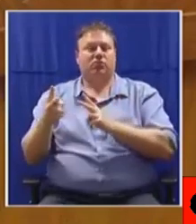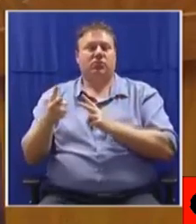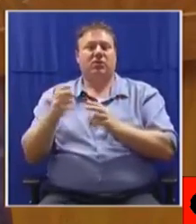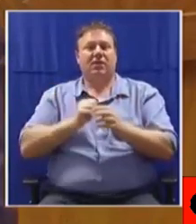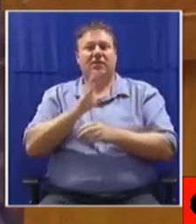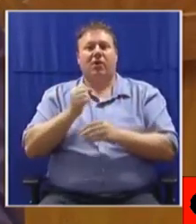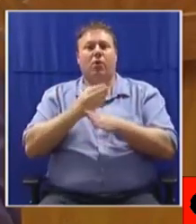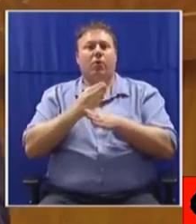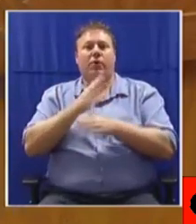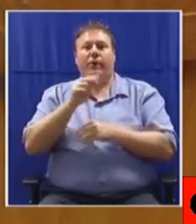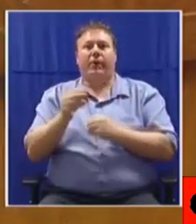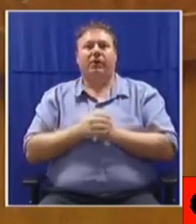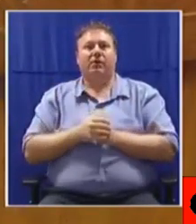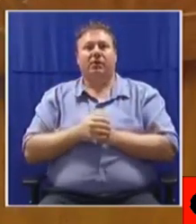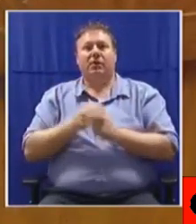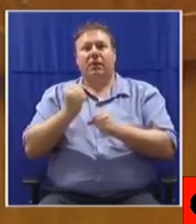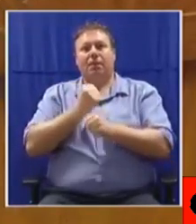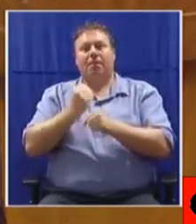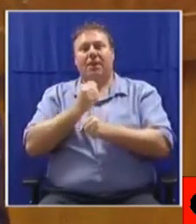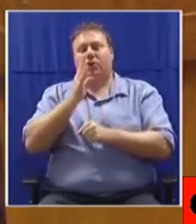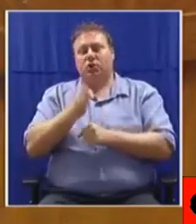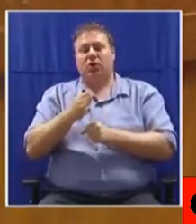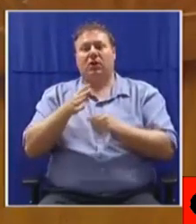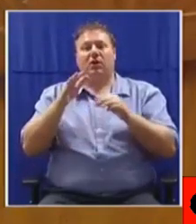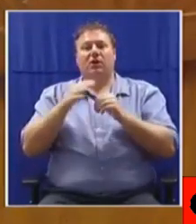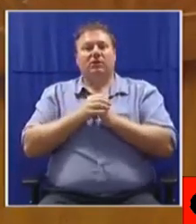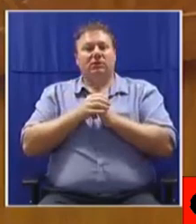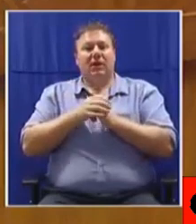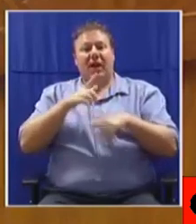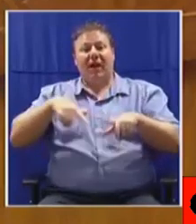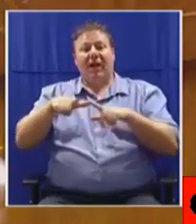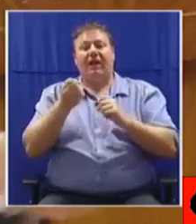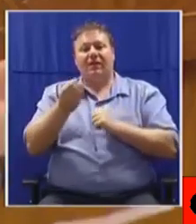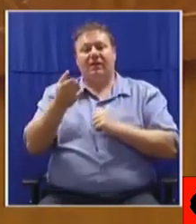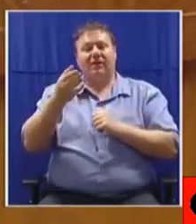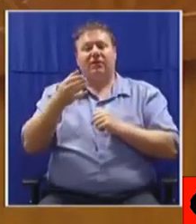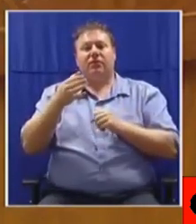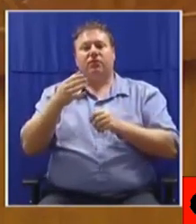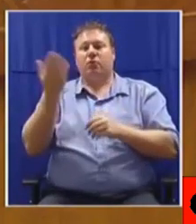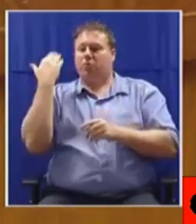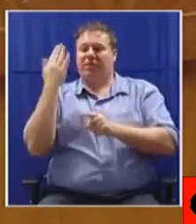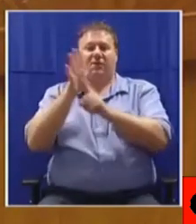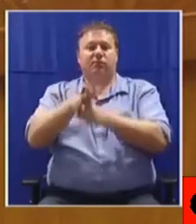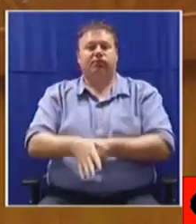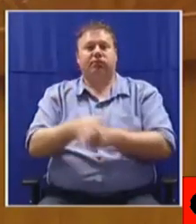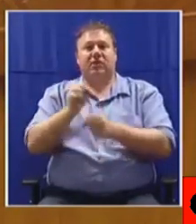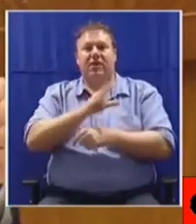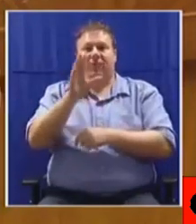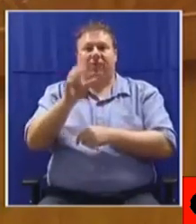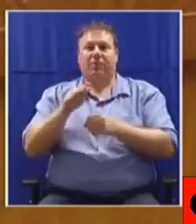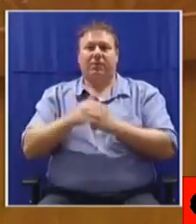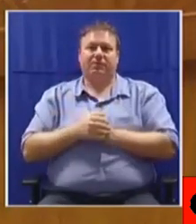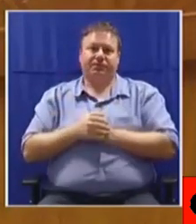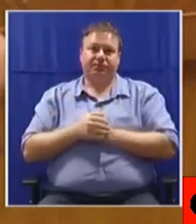to ensure that we have land in the hands of more previously disadvantaged South Africans. It will also